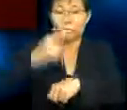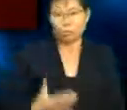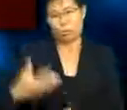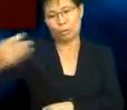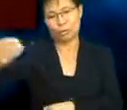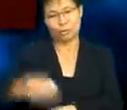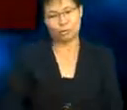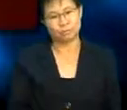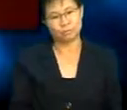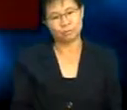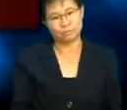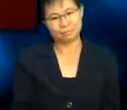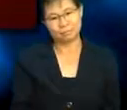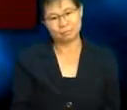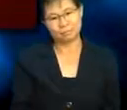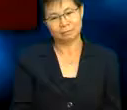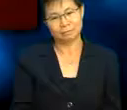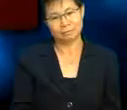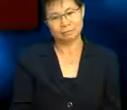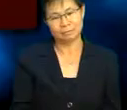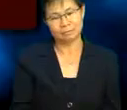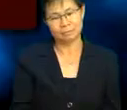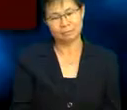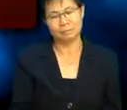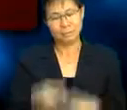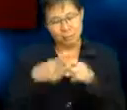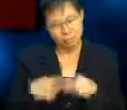Oh, it's time for me to go.